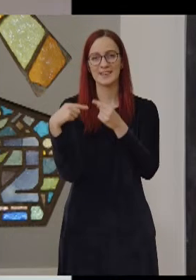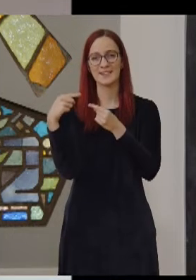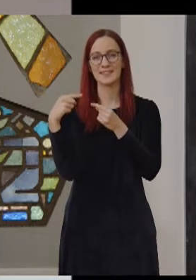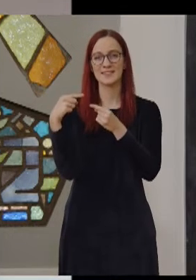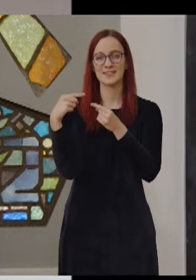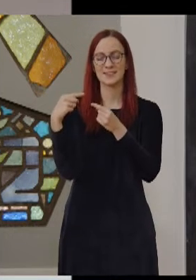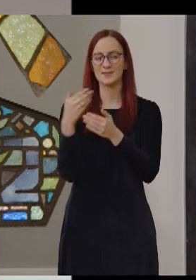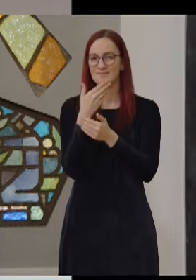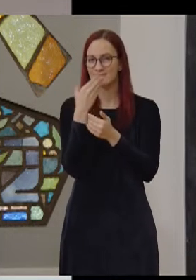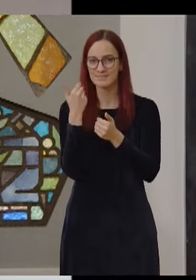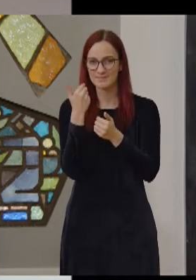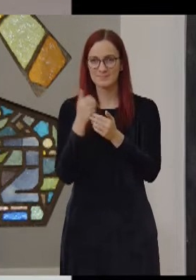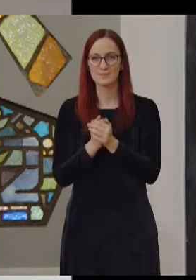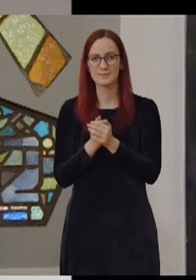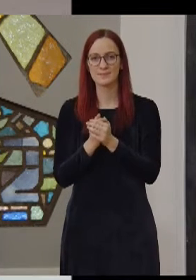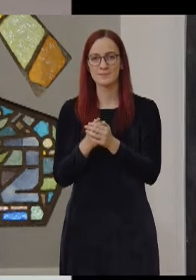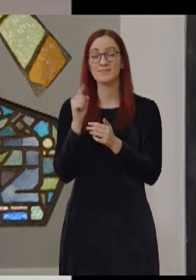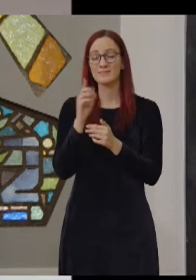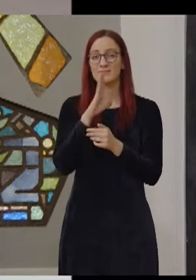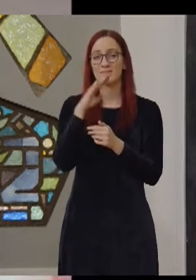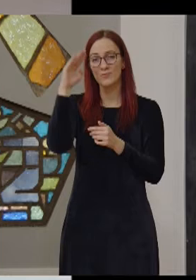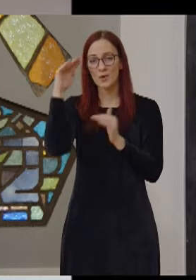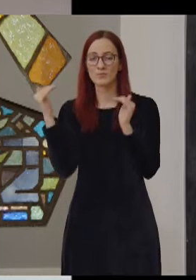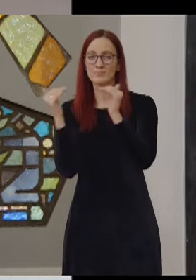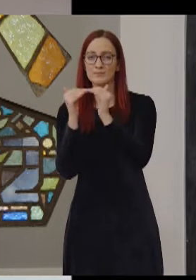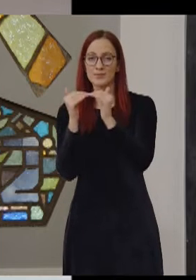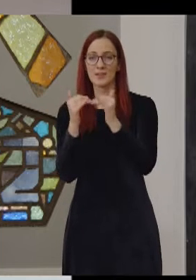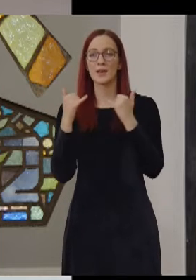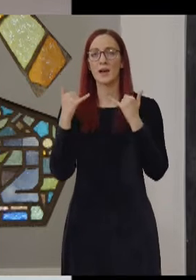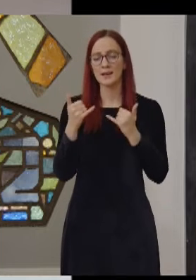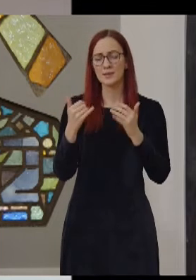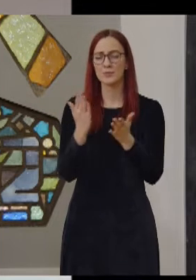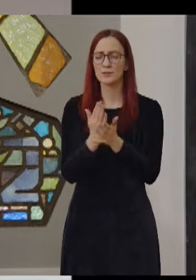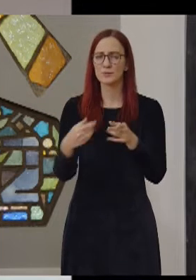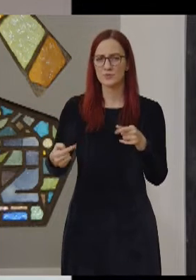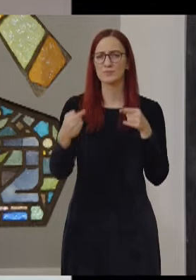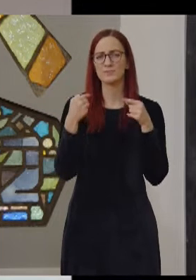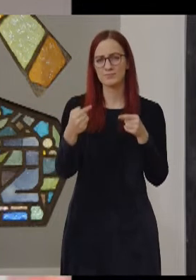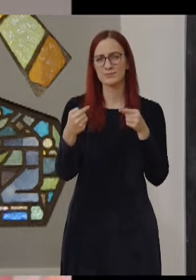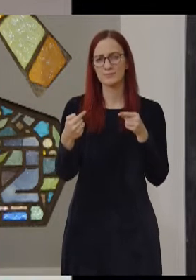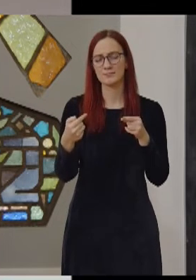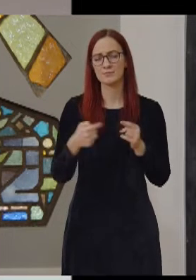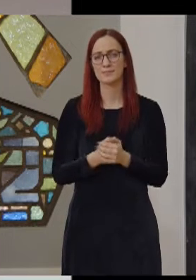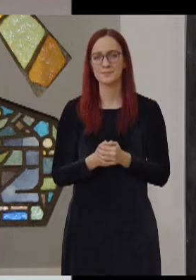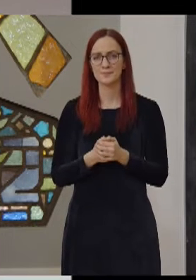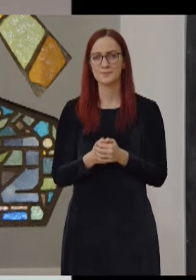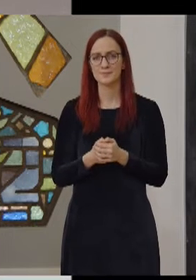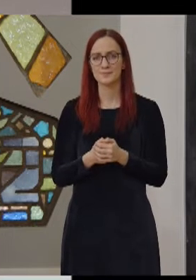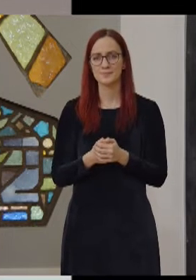hand, it does not establish traditional roles. Therefore,